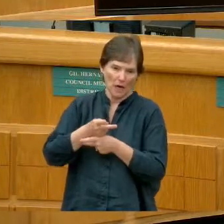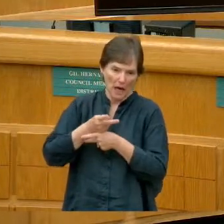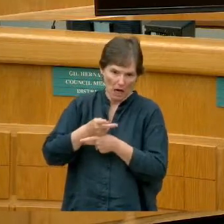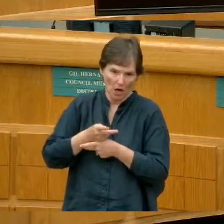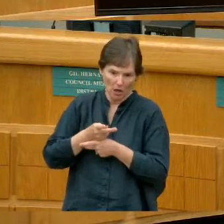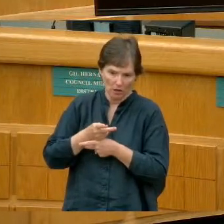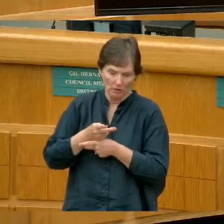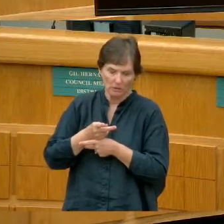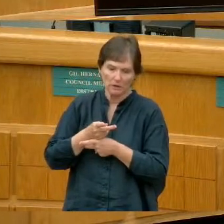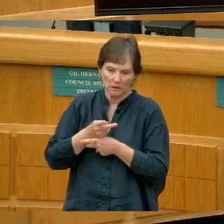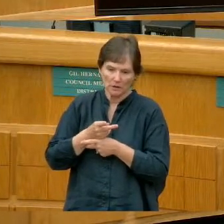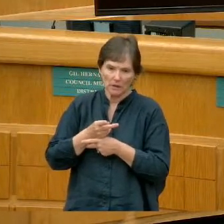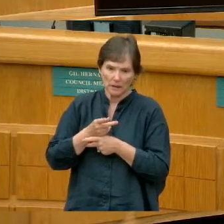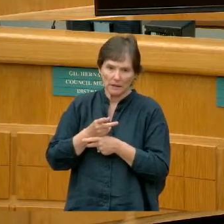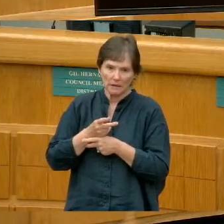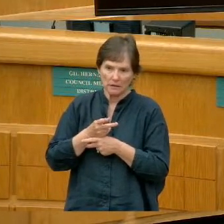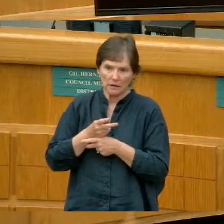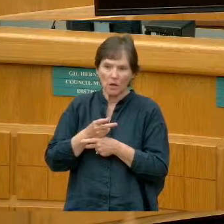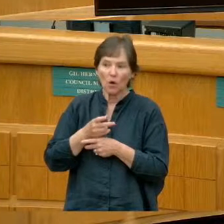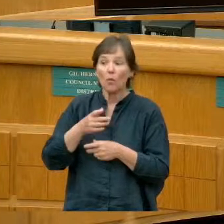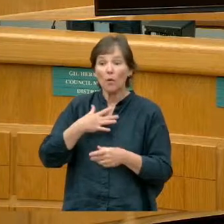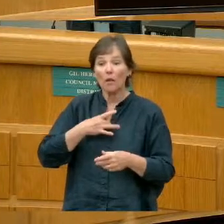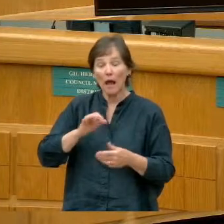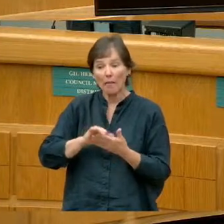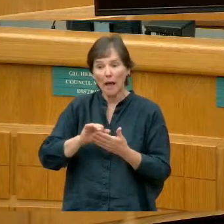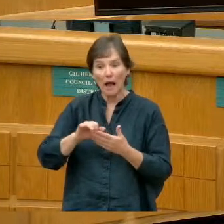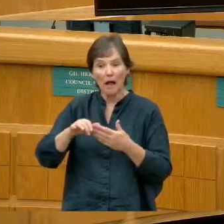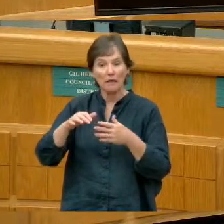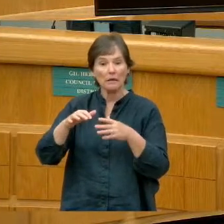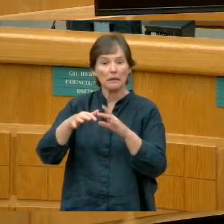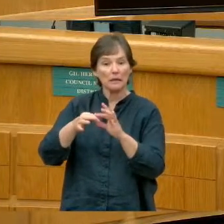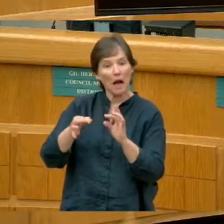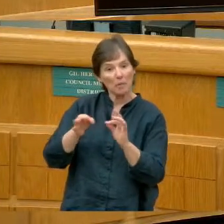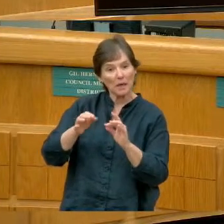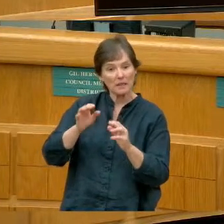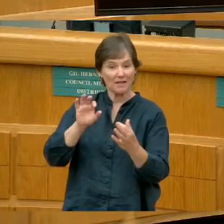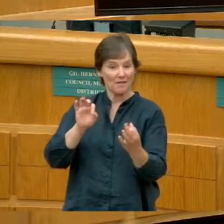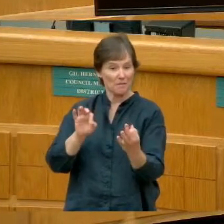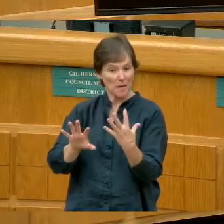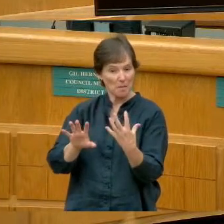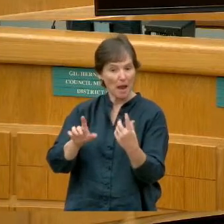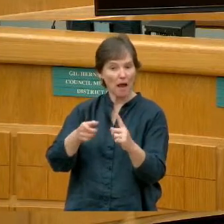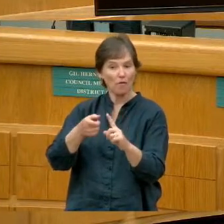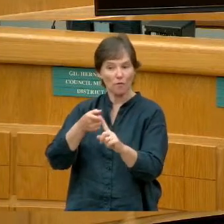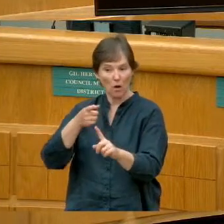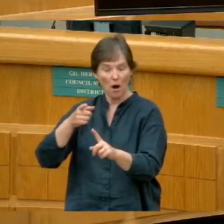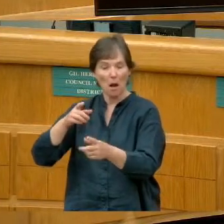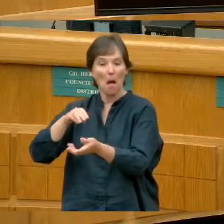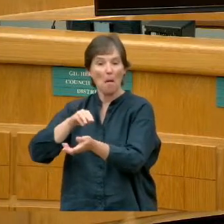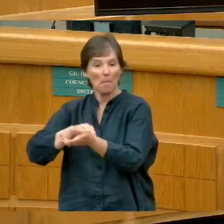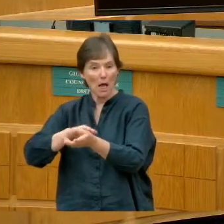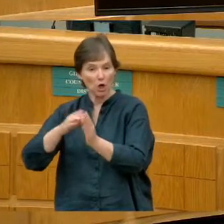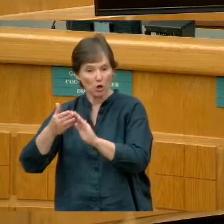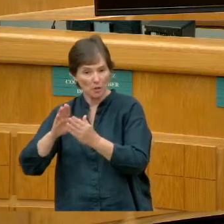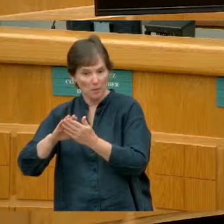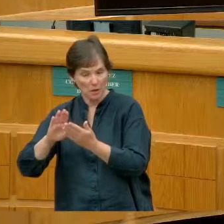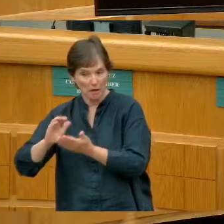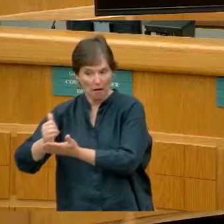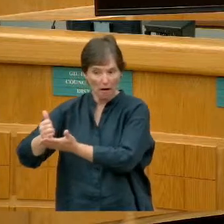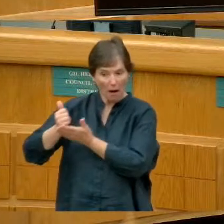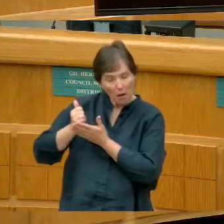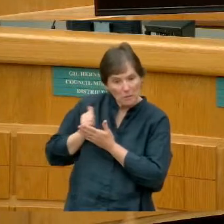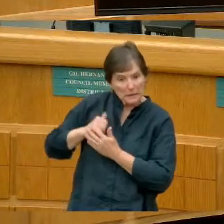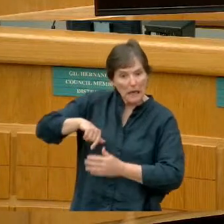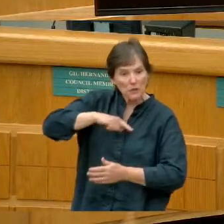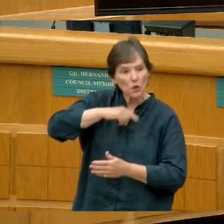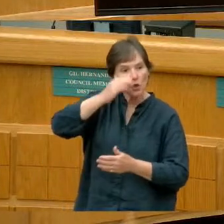we like the comments and the feedback that we're getting. That helps us know how to help the community. So we appreciate the feedback, and we